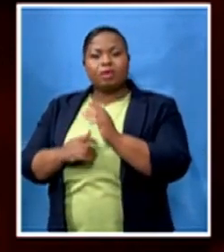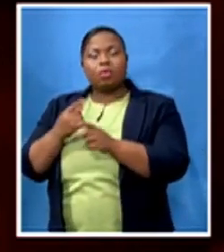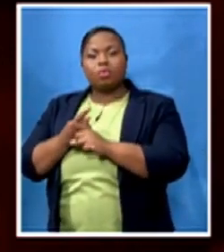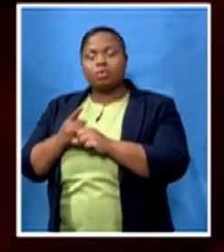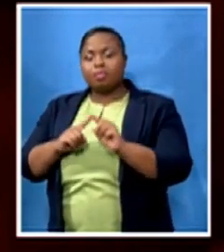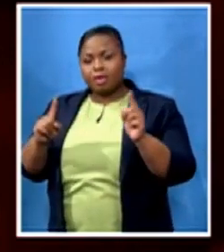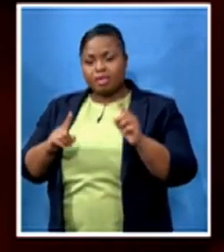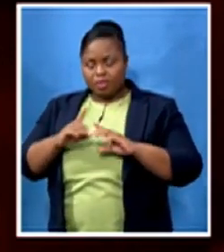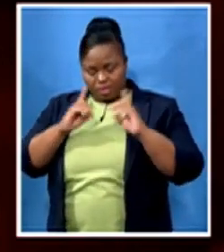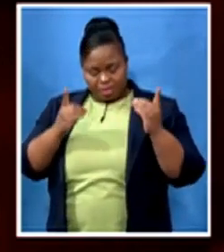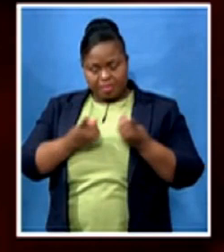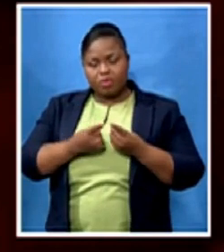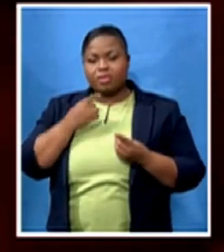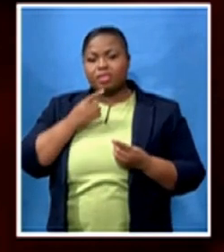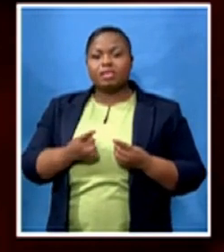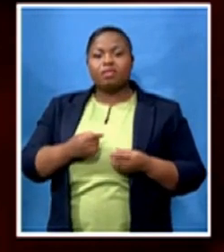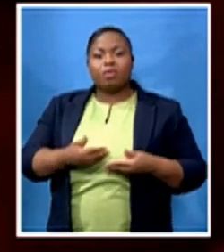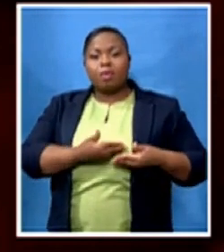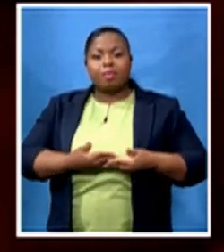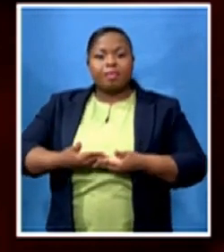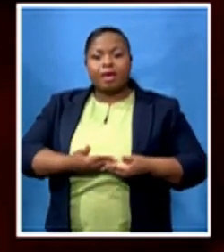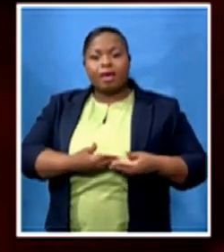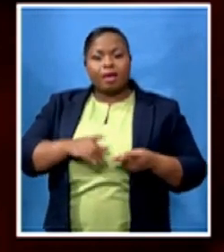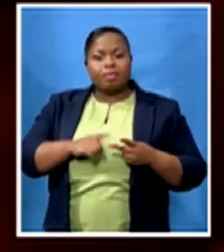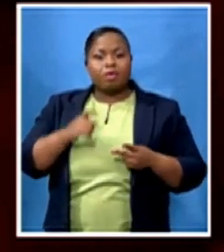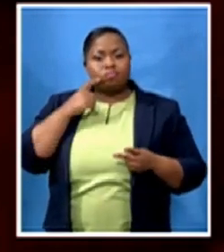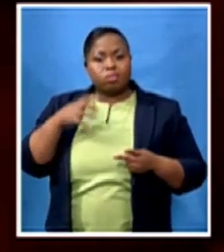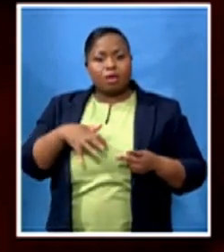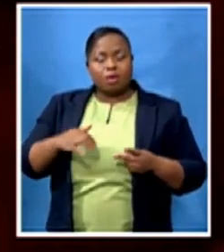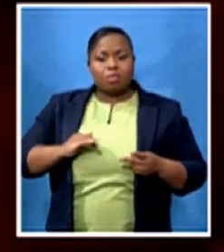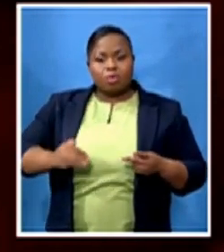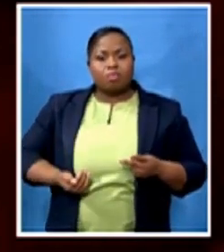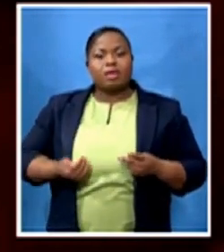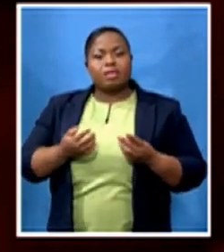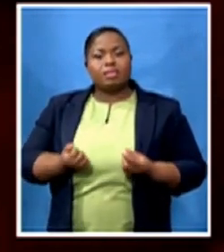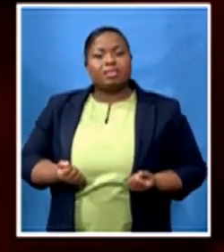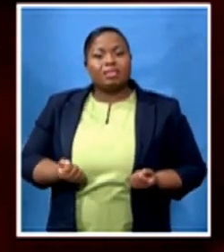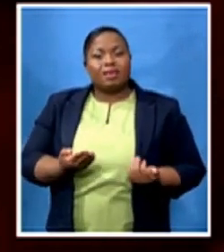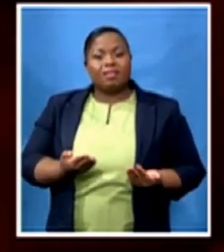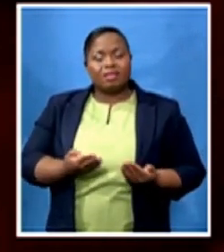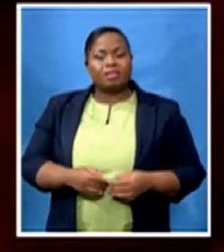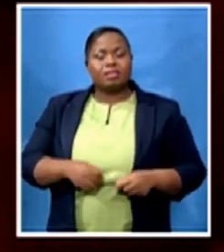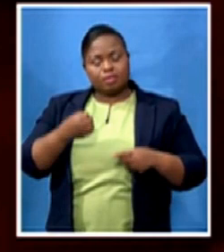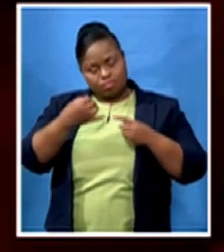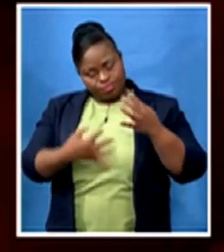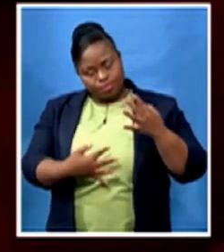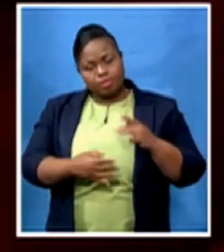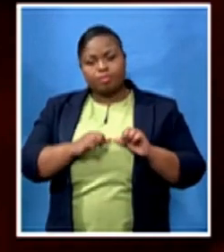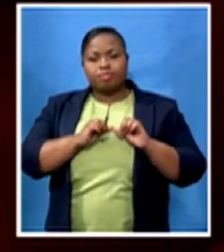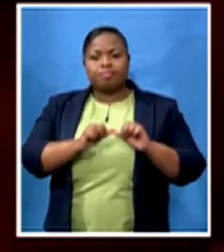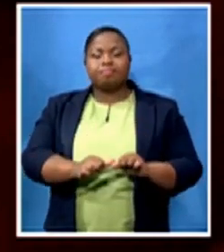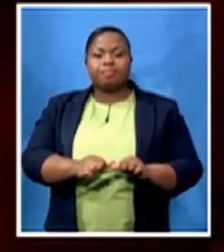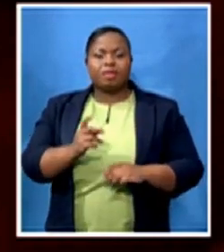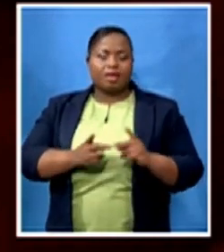health services, sexual and reproductive health services need to be continuing. And I must say, I did also need to applaud the